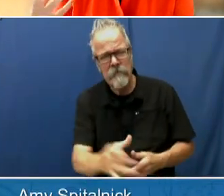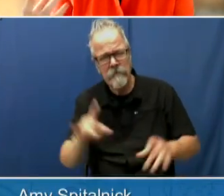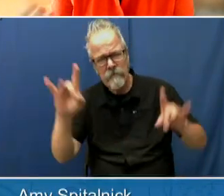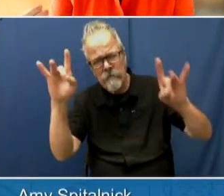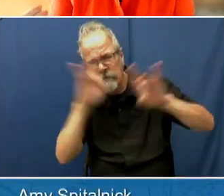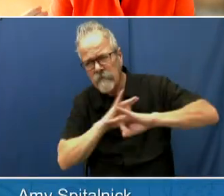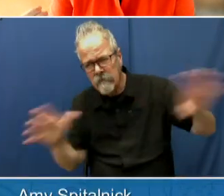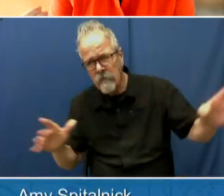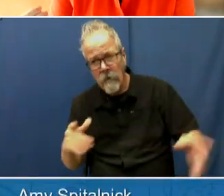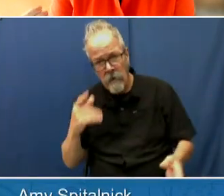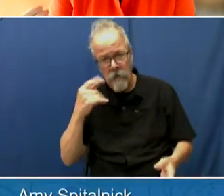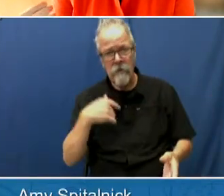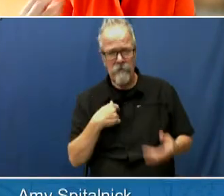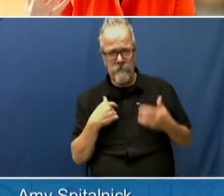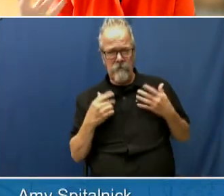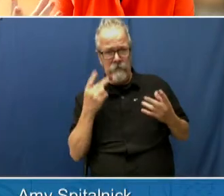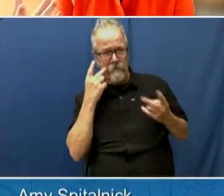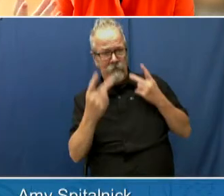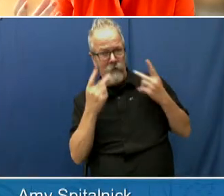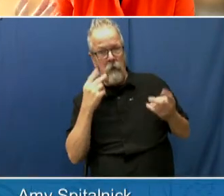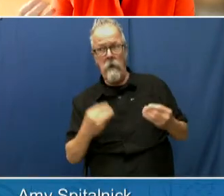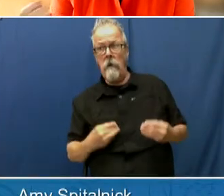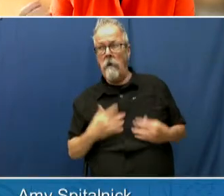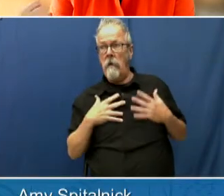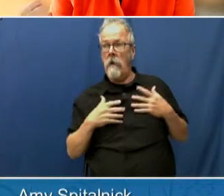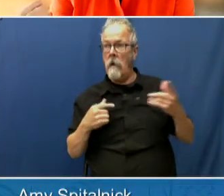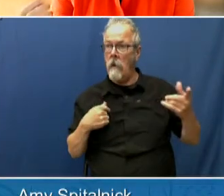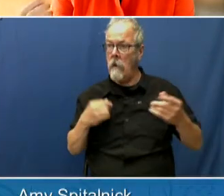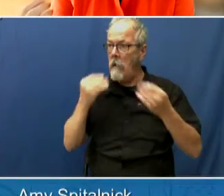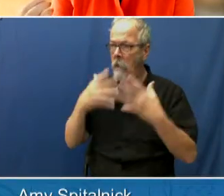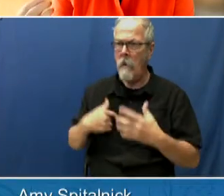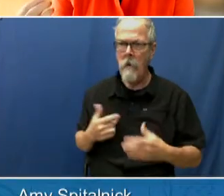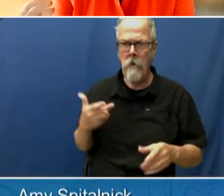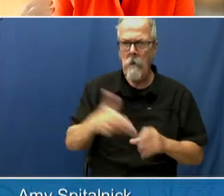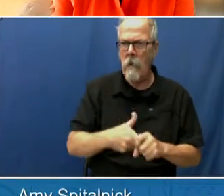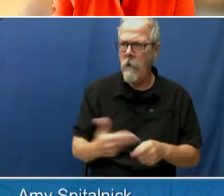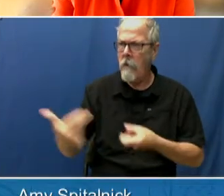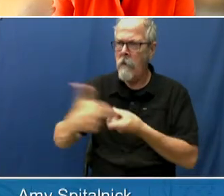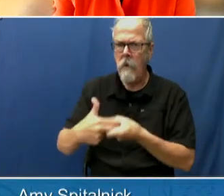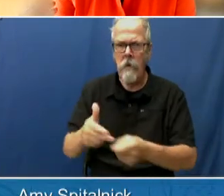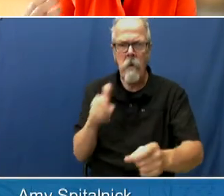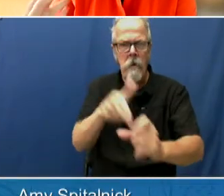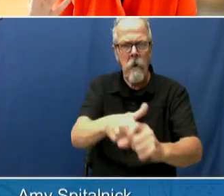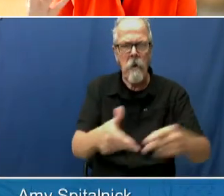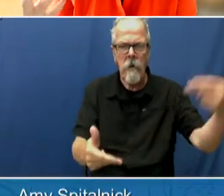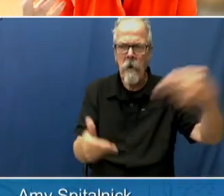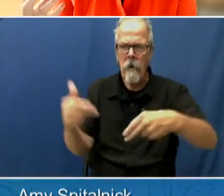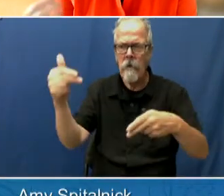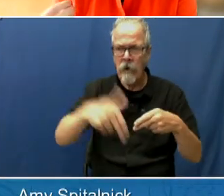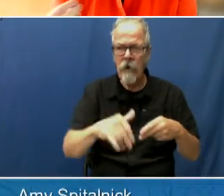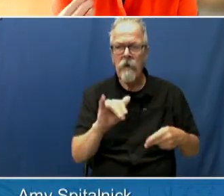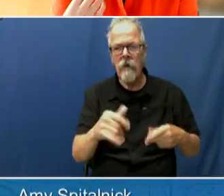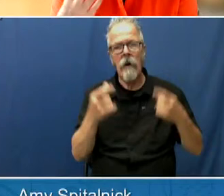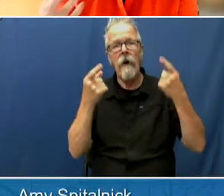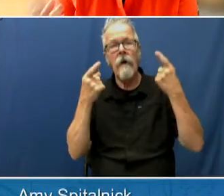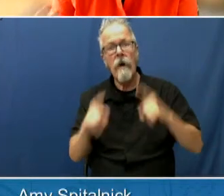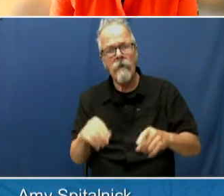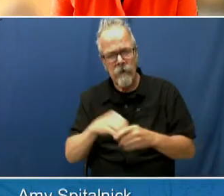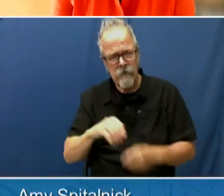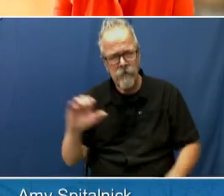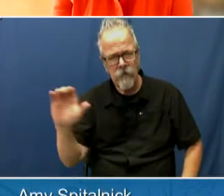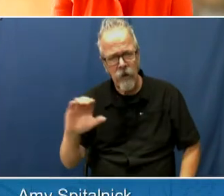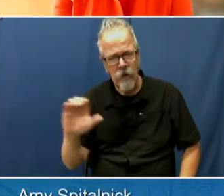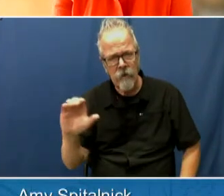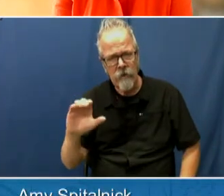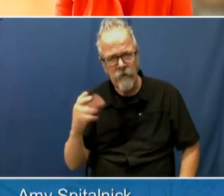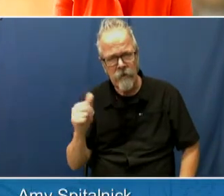The Charlottesville leaders communicated with the Pittsburgh shooter before his attack on the Tree of Life congregation. The white supremacist who murdered dozens of